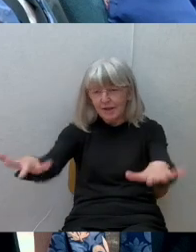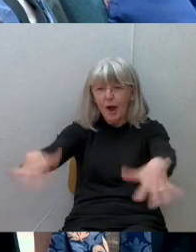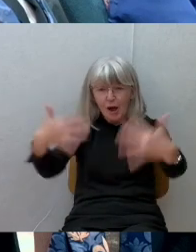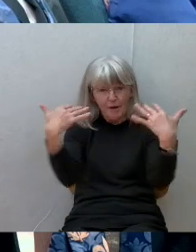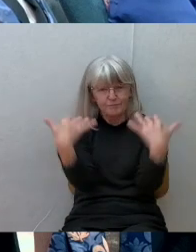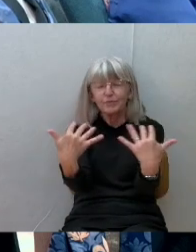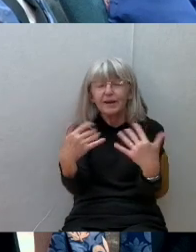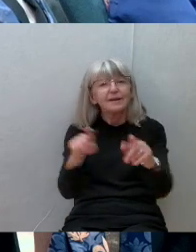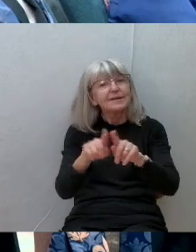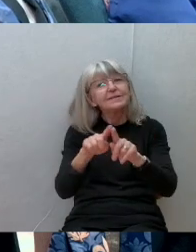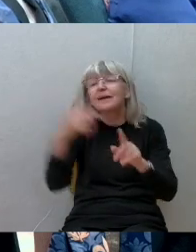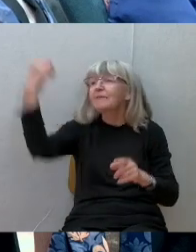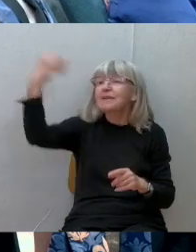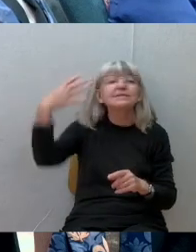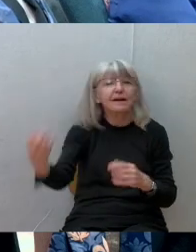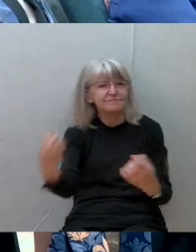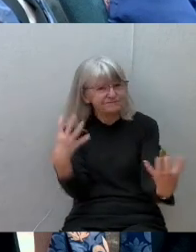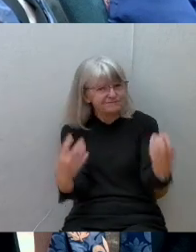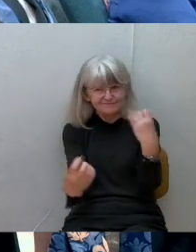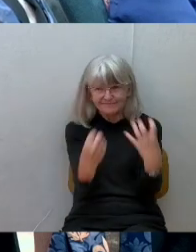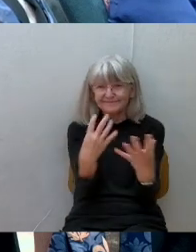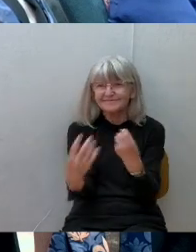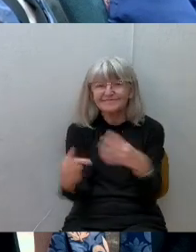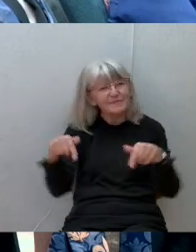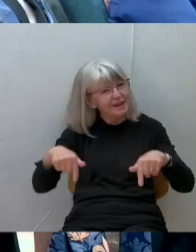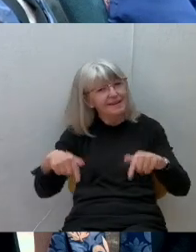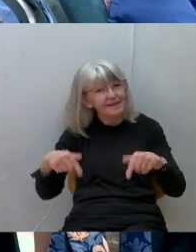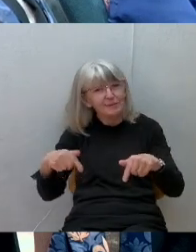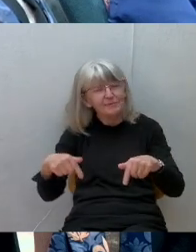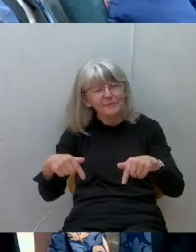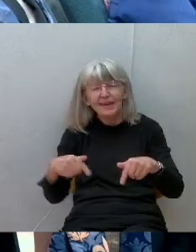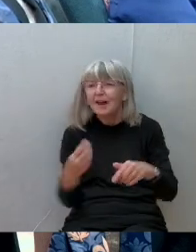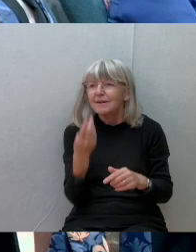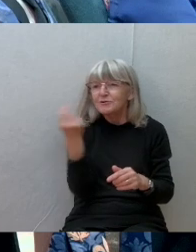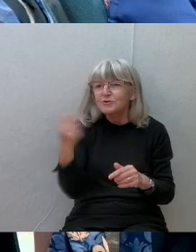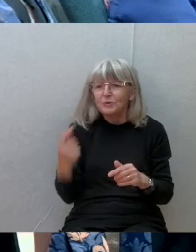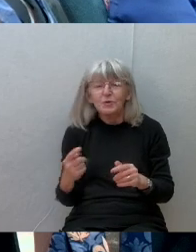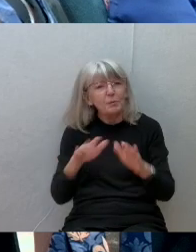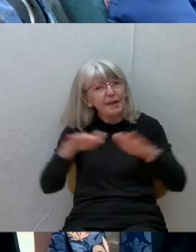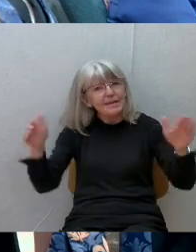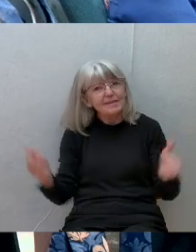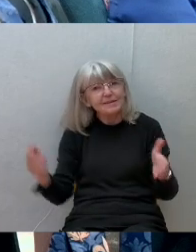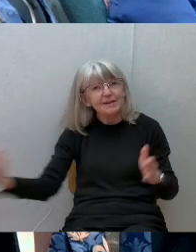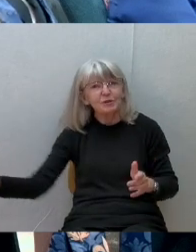about to cross the stage to become graduates of this great university, the University of Dundee.